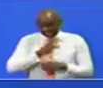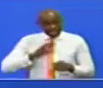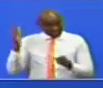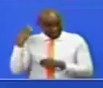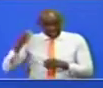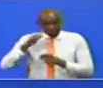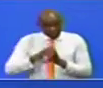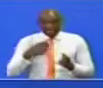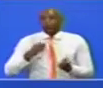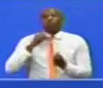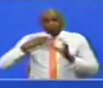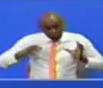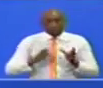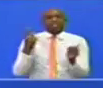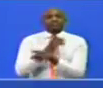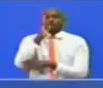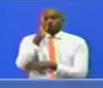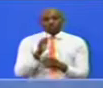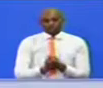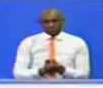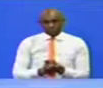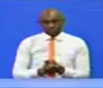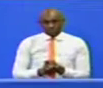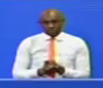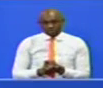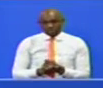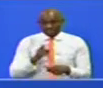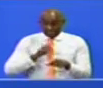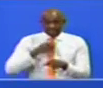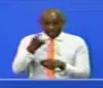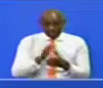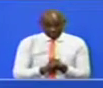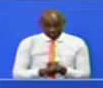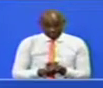not subscribe to. One time I was trying to go to church.